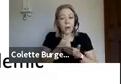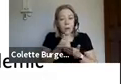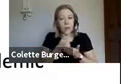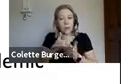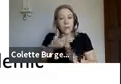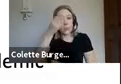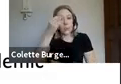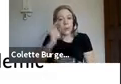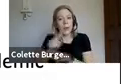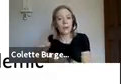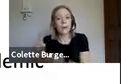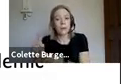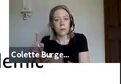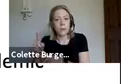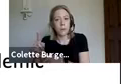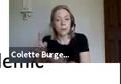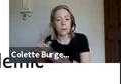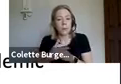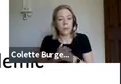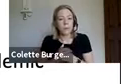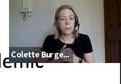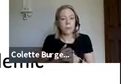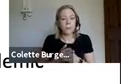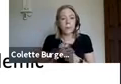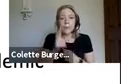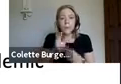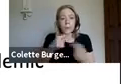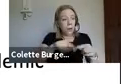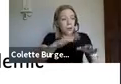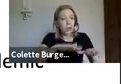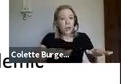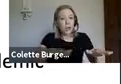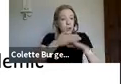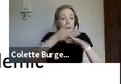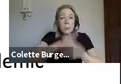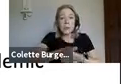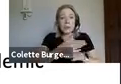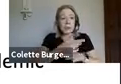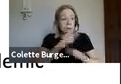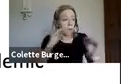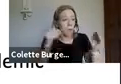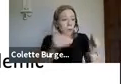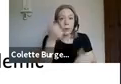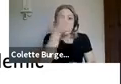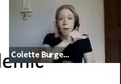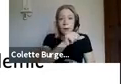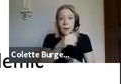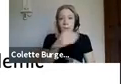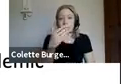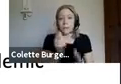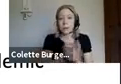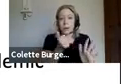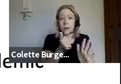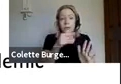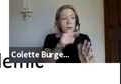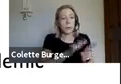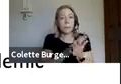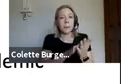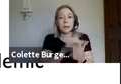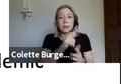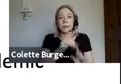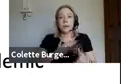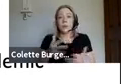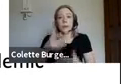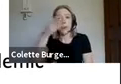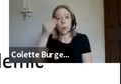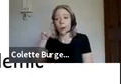later on at school. But children who are too busy learning academic skills can be deprived of this age-appropriate learning and